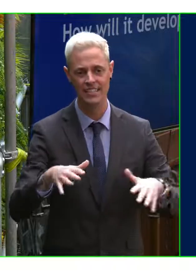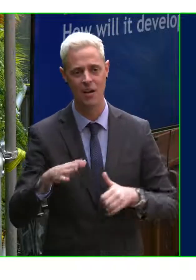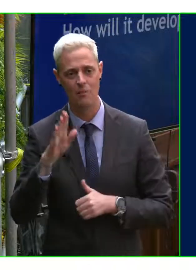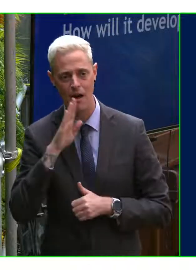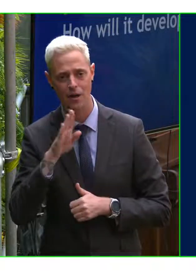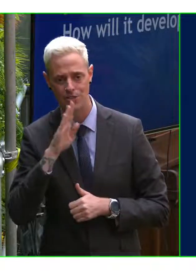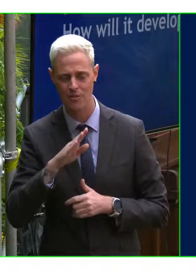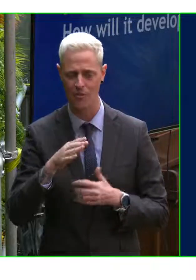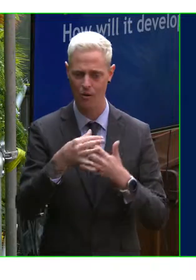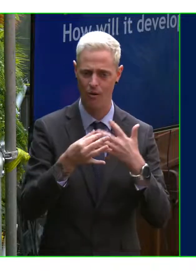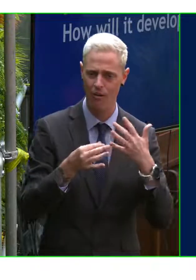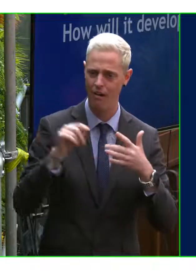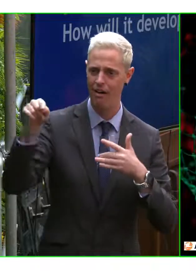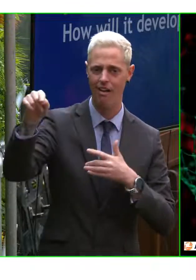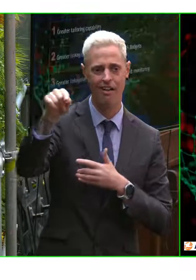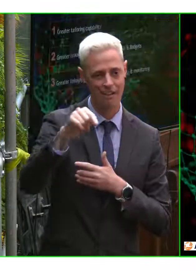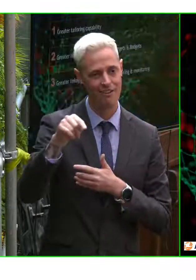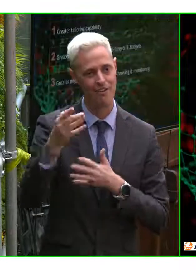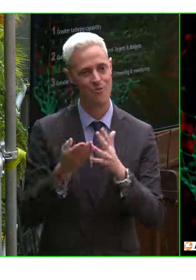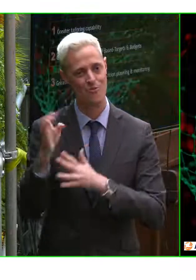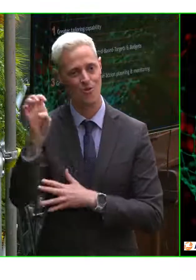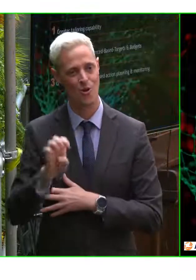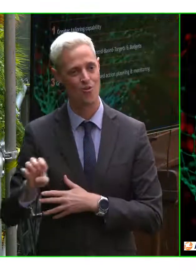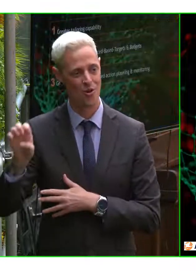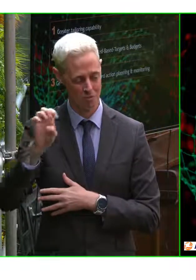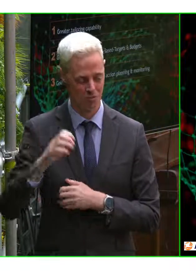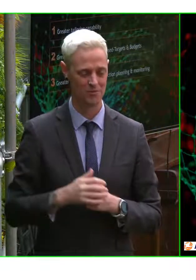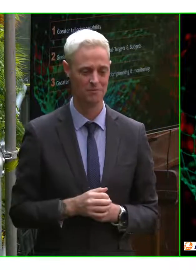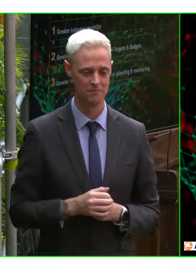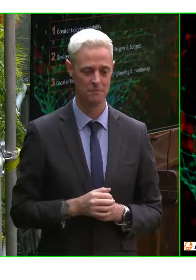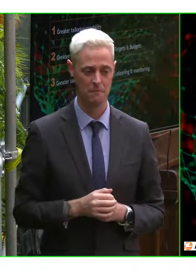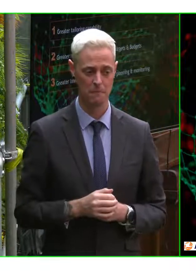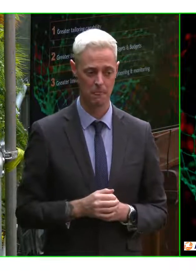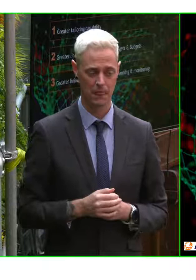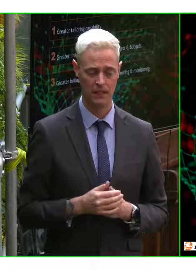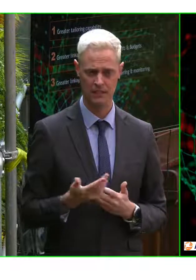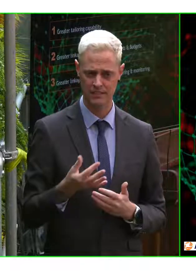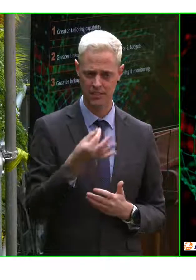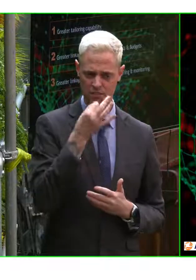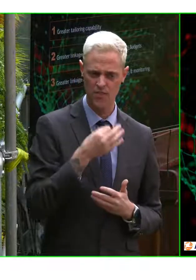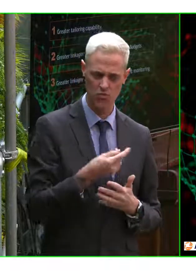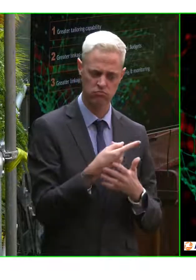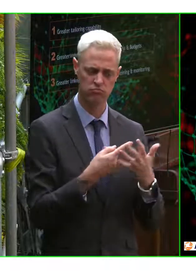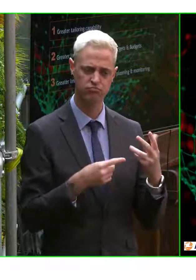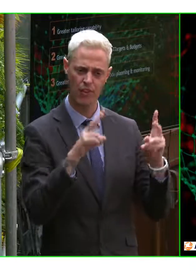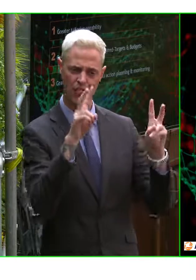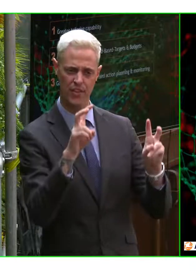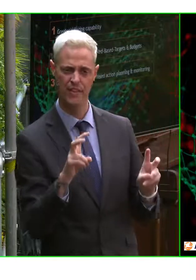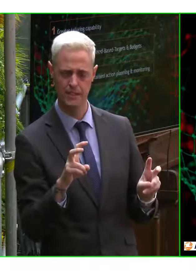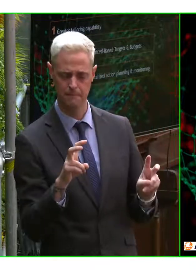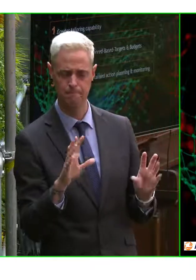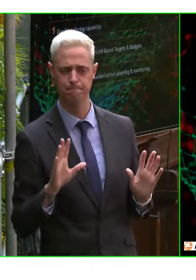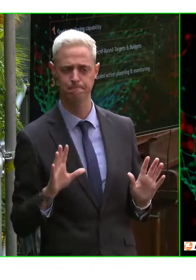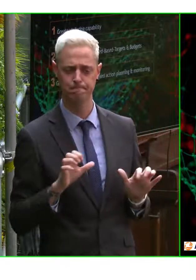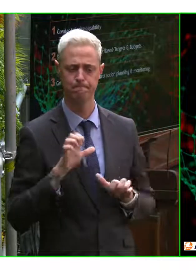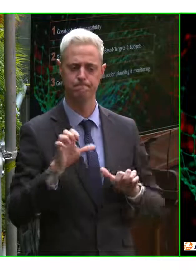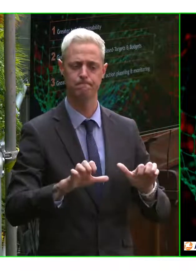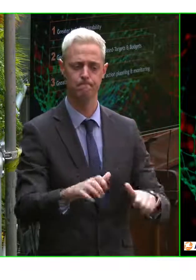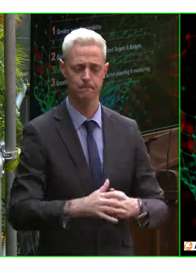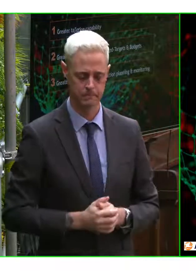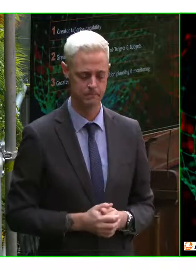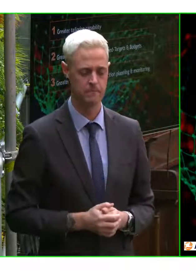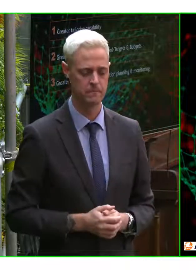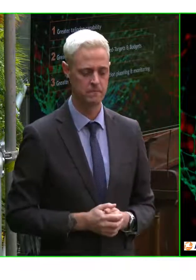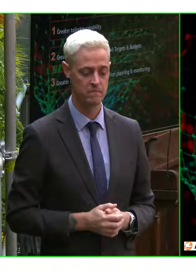EU dialogue, we've got it down to a few final key themes. So we really like the idea